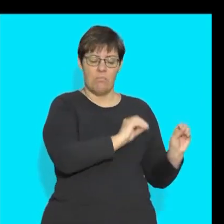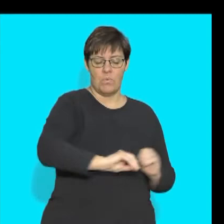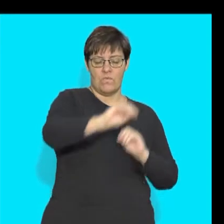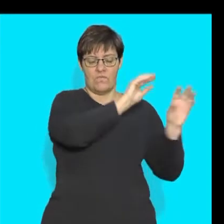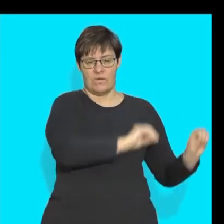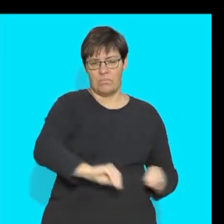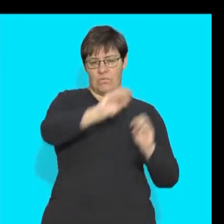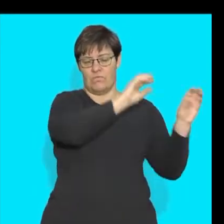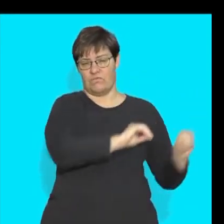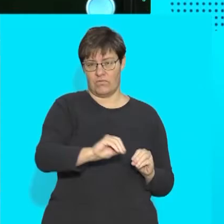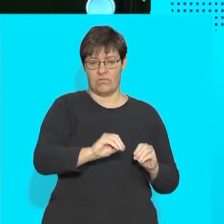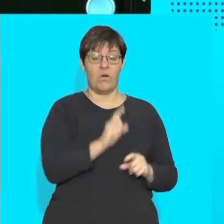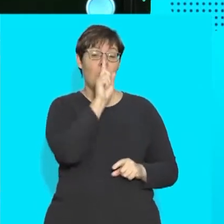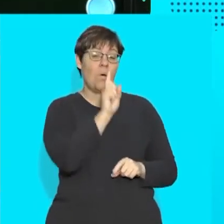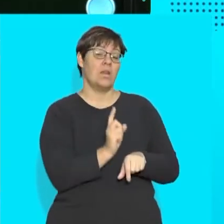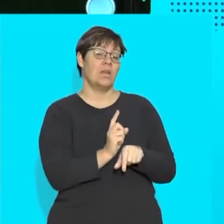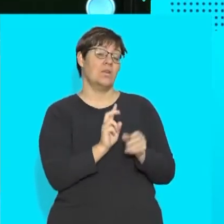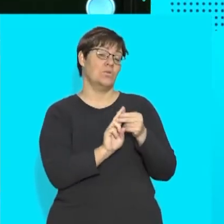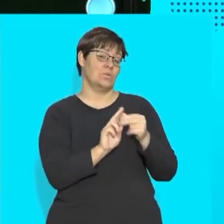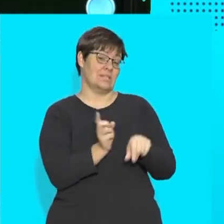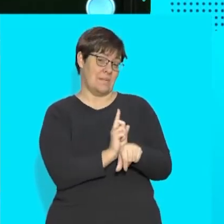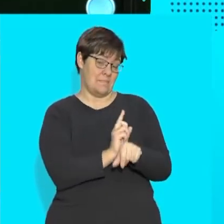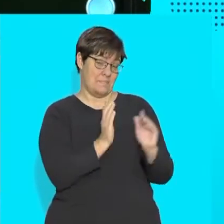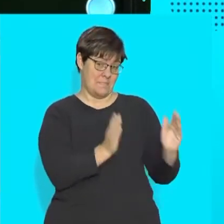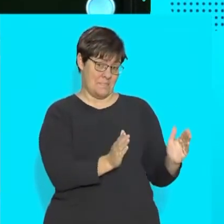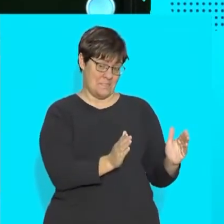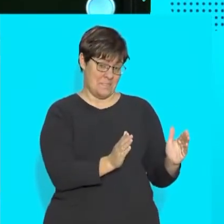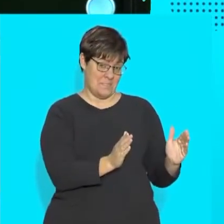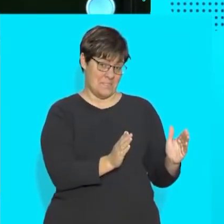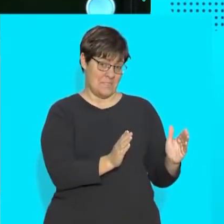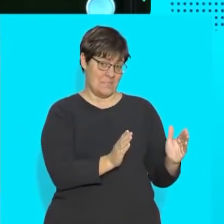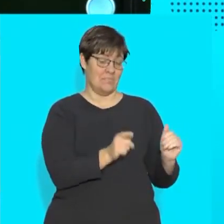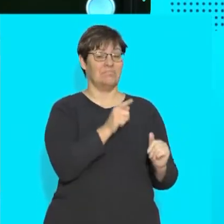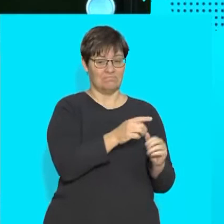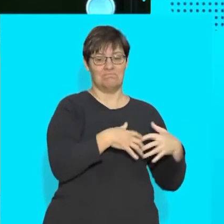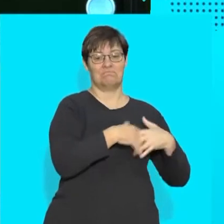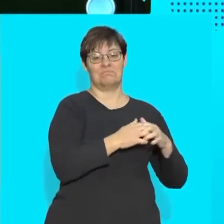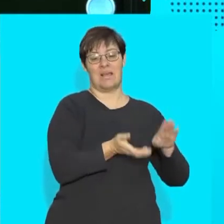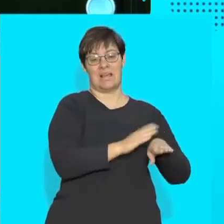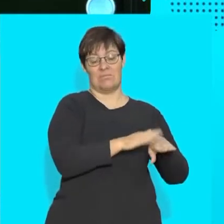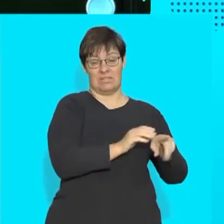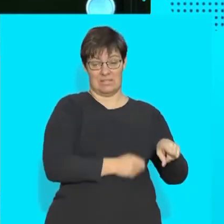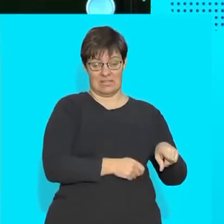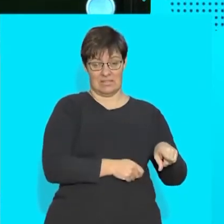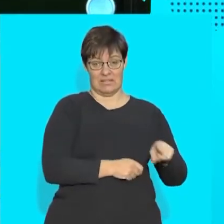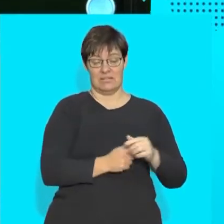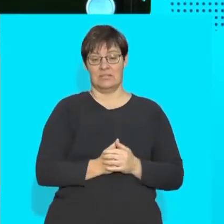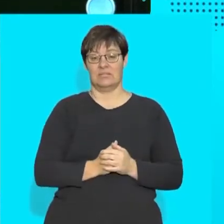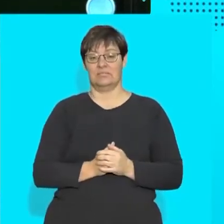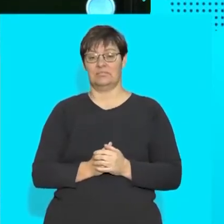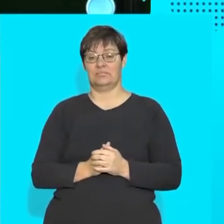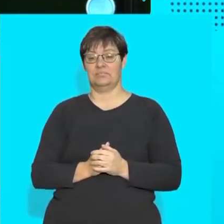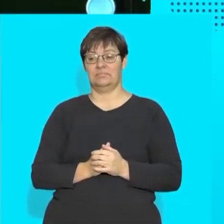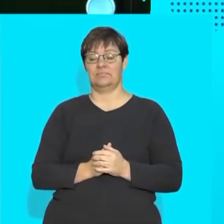be moving per unit time period? That gives us our current,